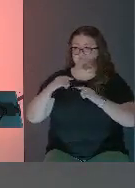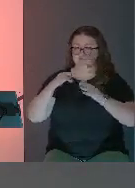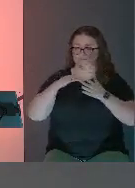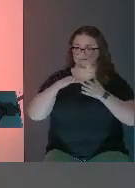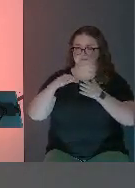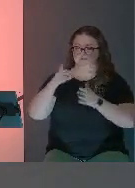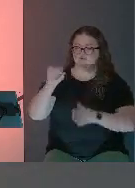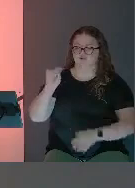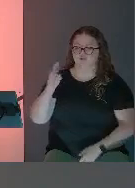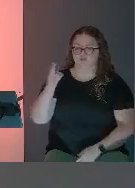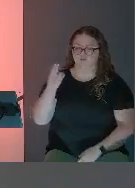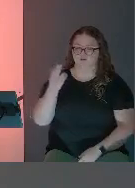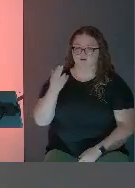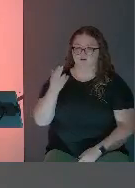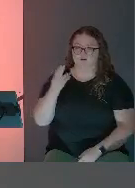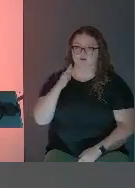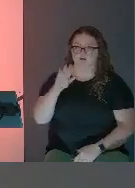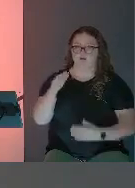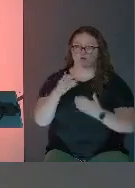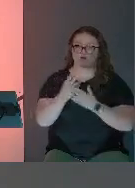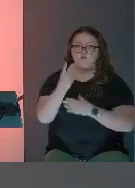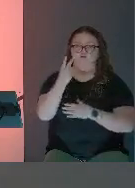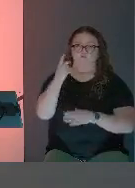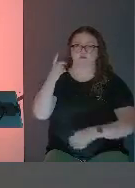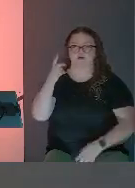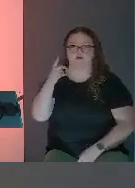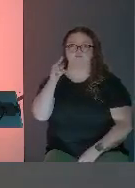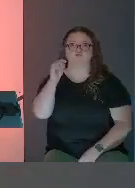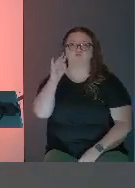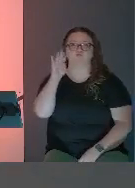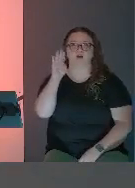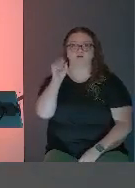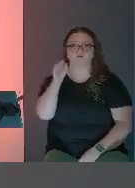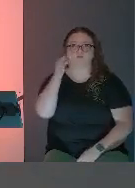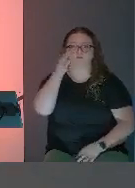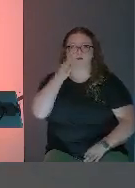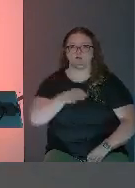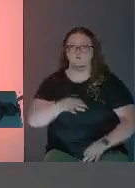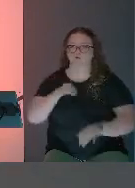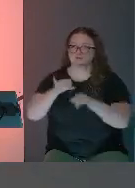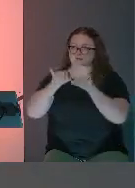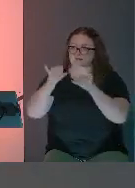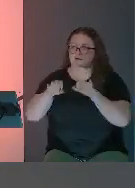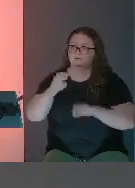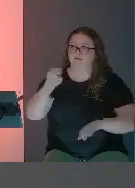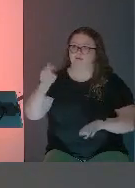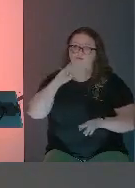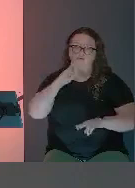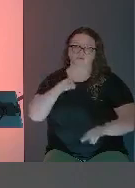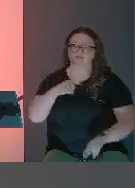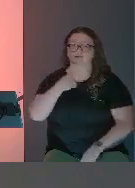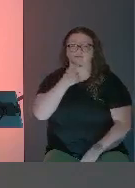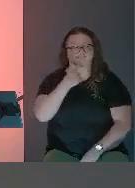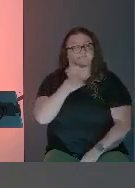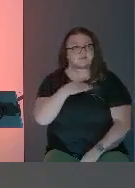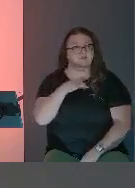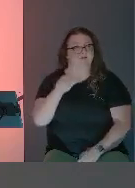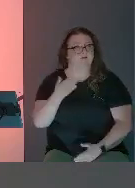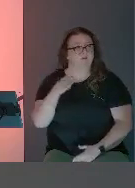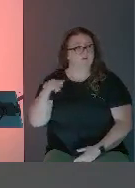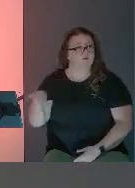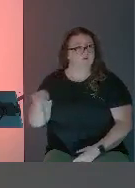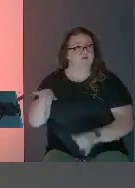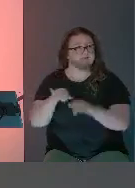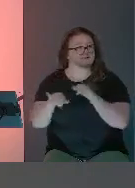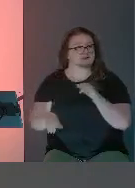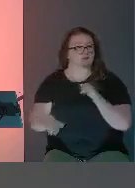those 2.5 tribes that chose to stay on the east side of the Jordan, say, we kind of like it here. We